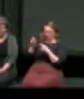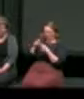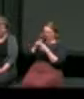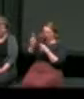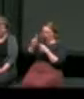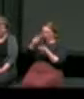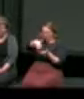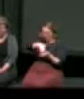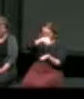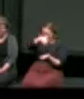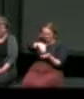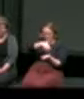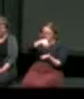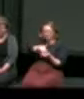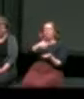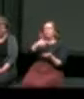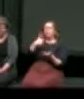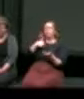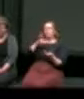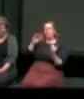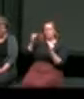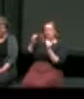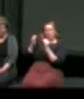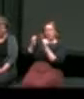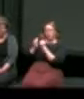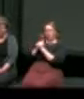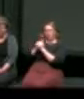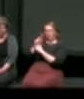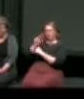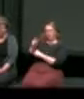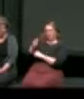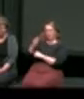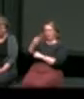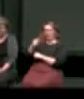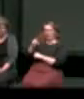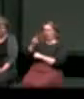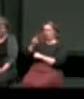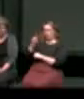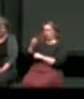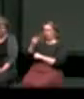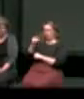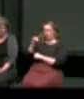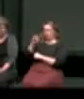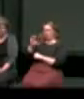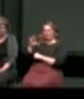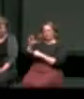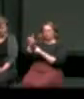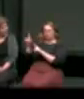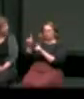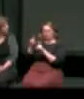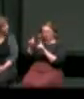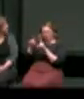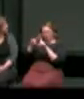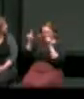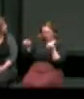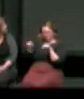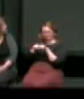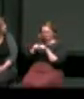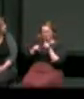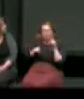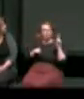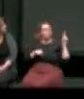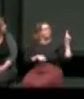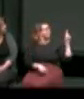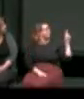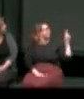So we compare that with the hydrographic survey. Here's a picture of our survey boat. So